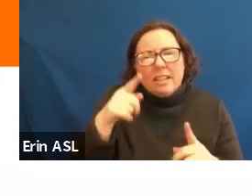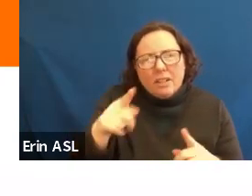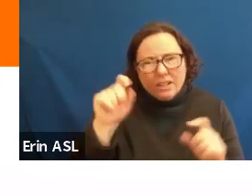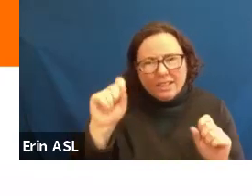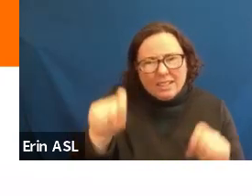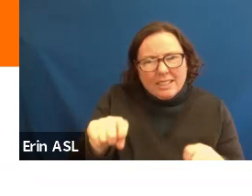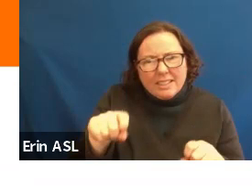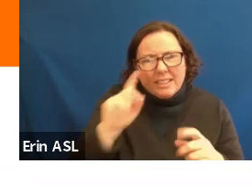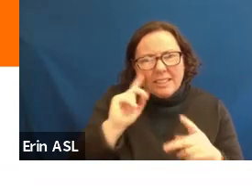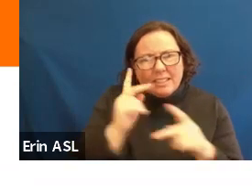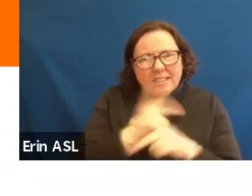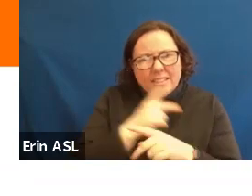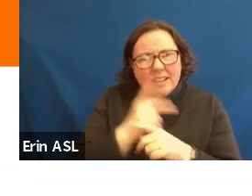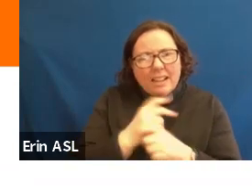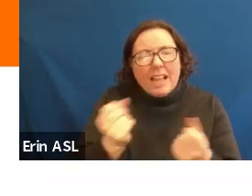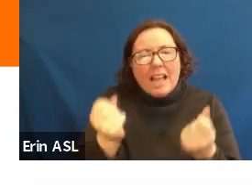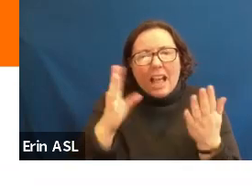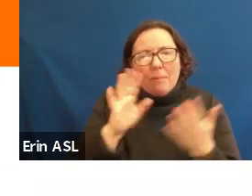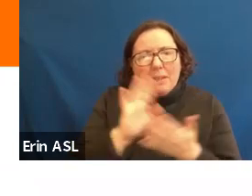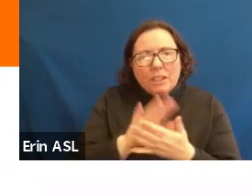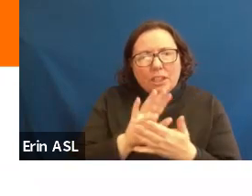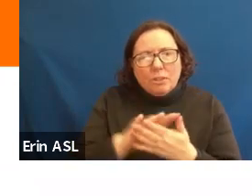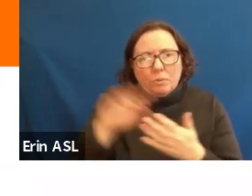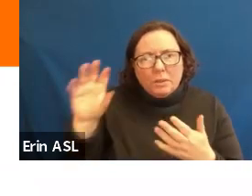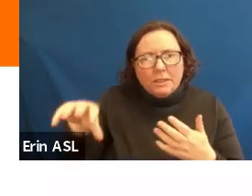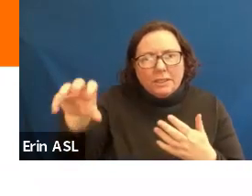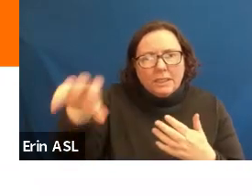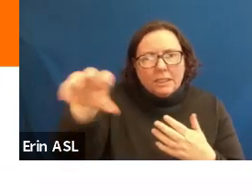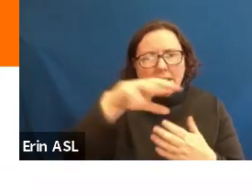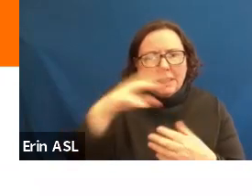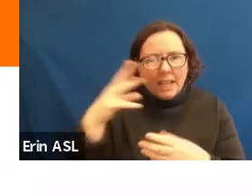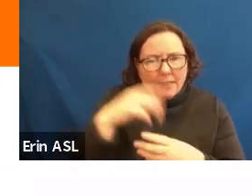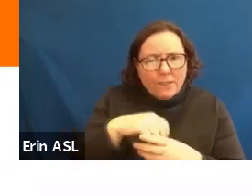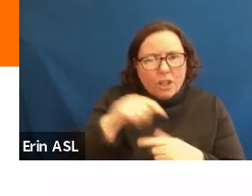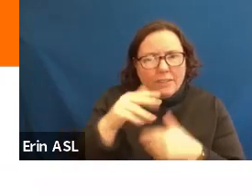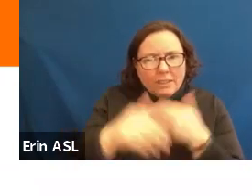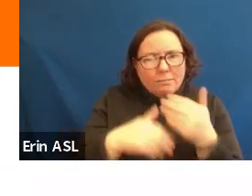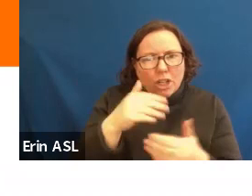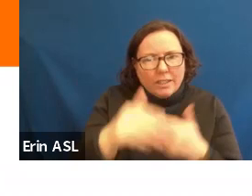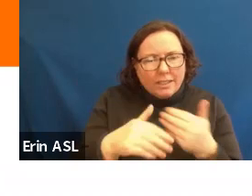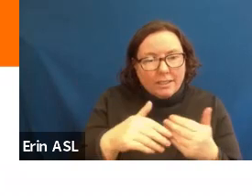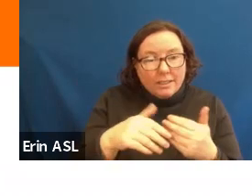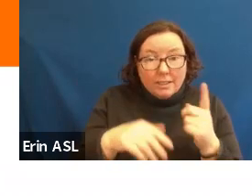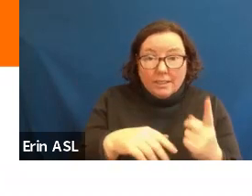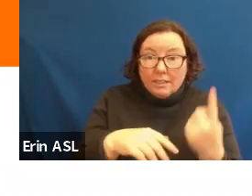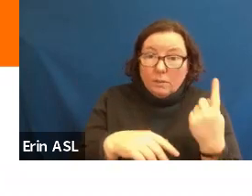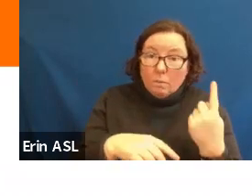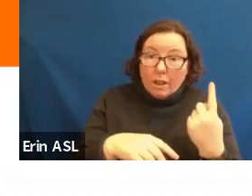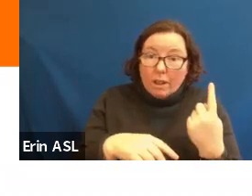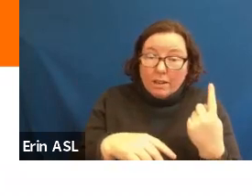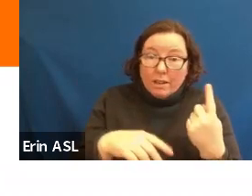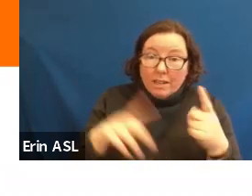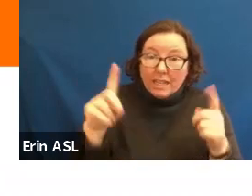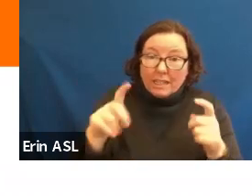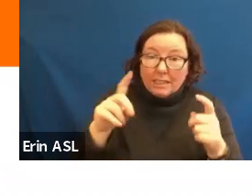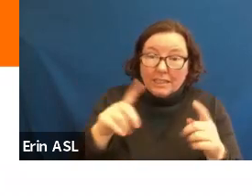determine how many schools participate in this process? Is this a single high